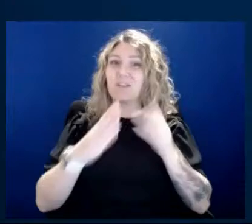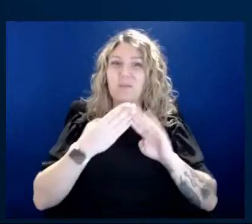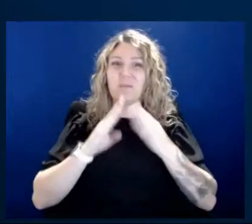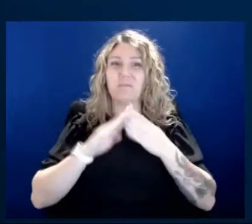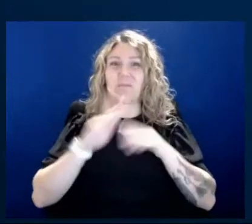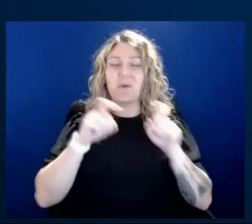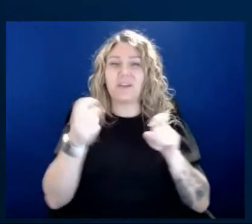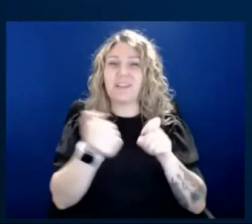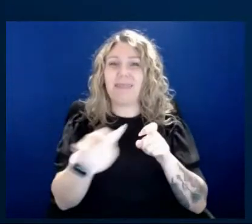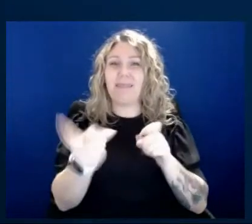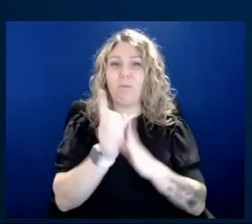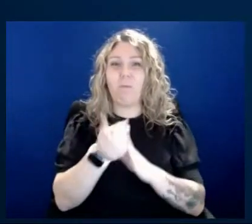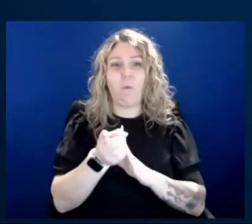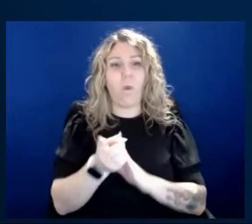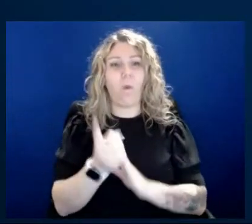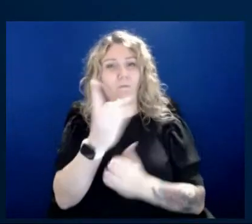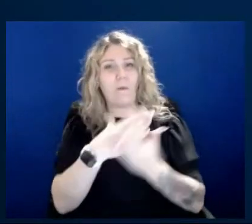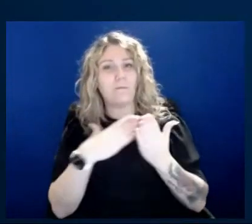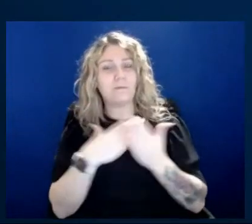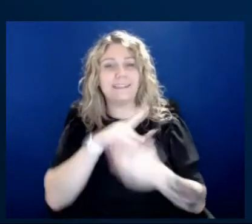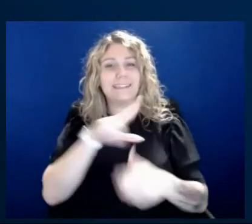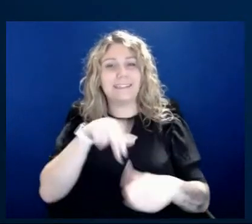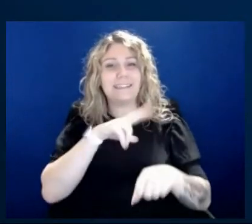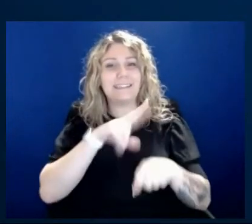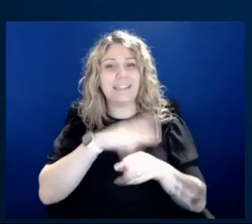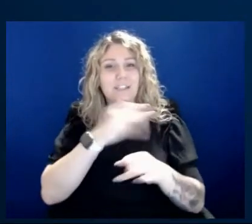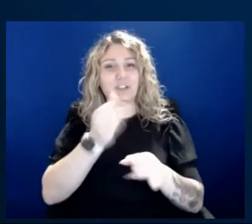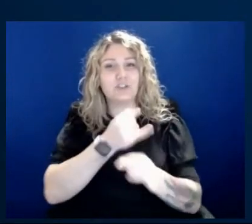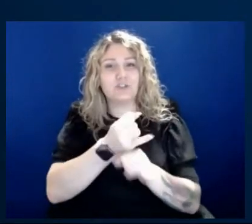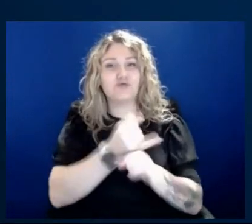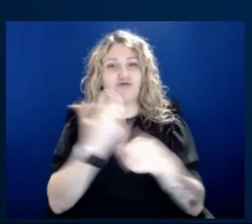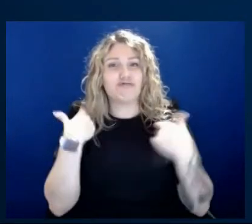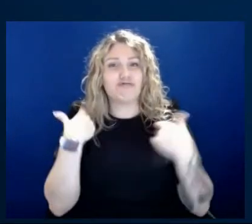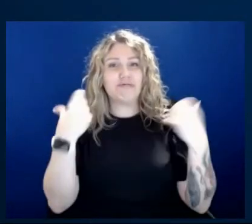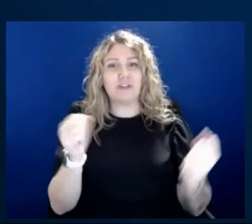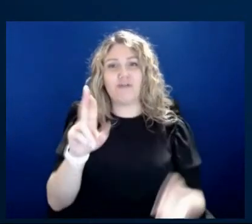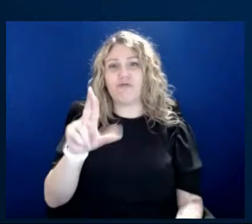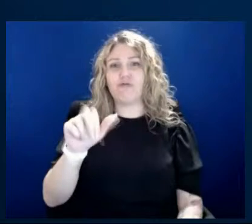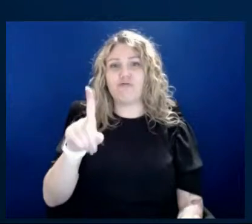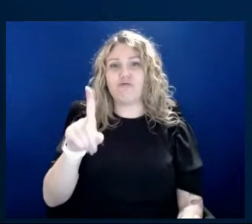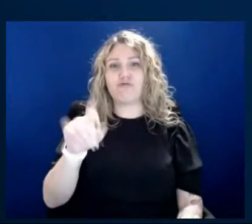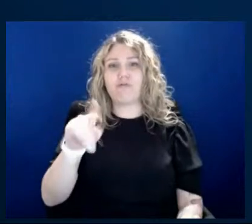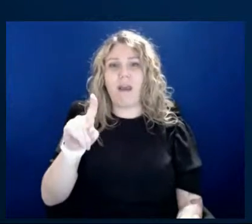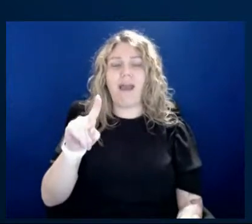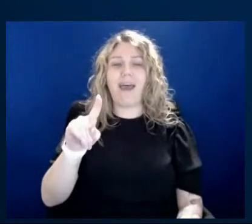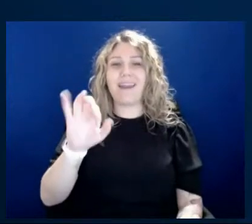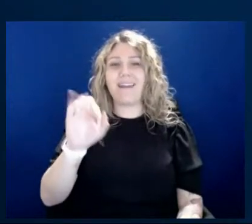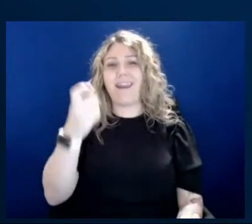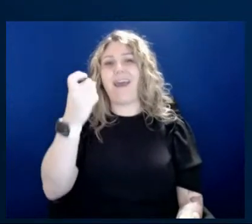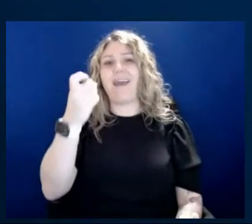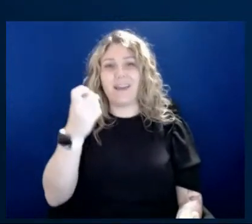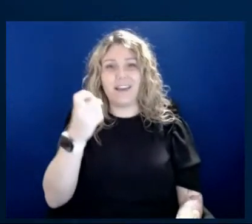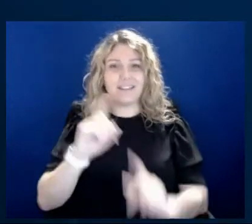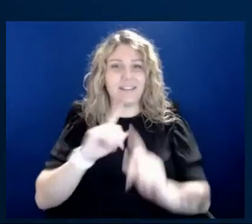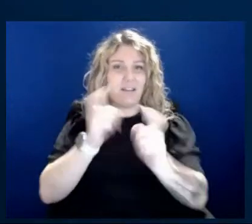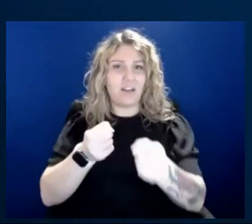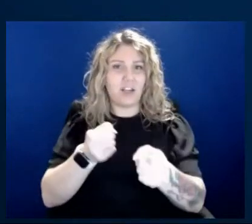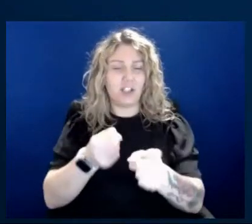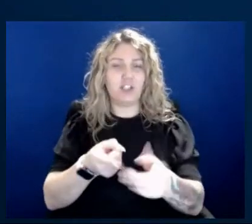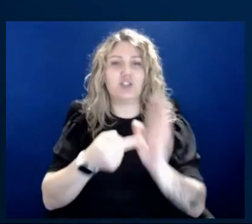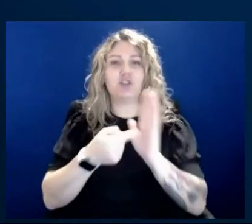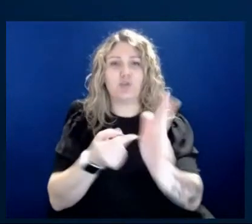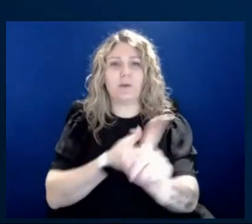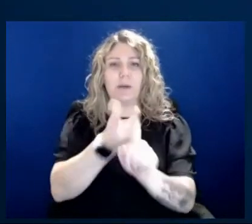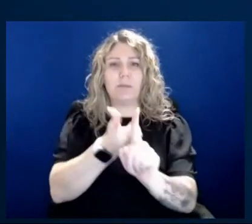One portion from the National Institutes of Health RADx Up grant is a study showing that impact of masking among school